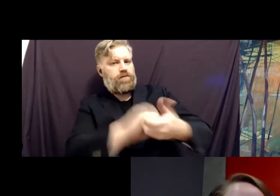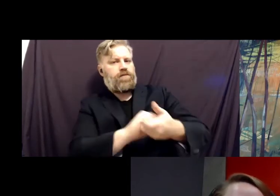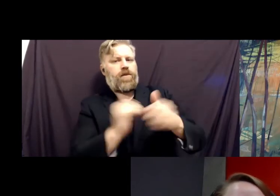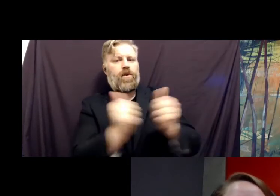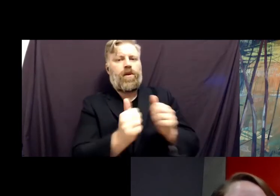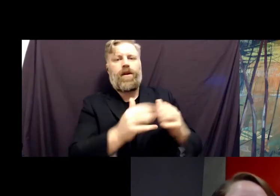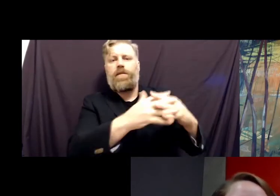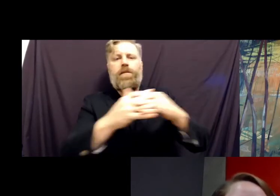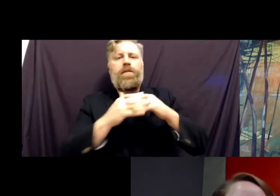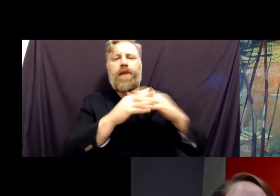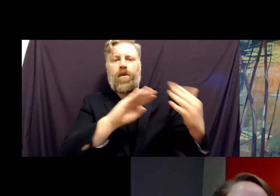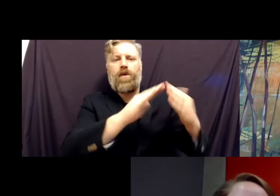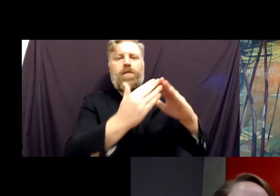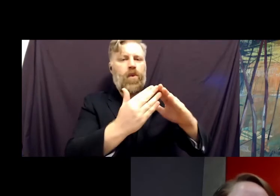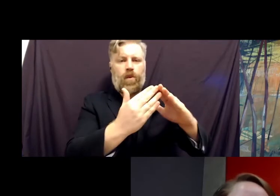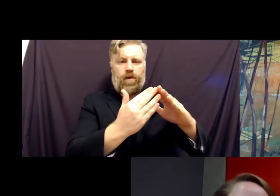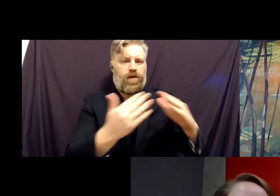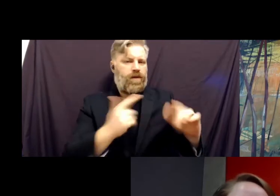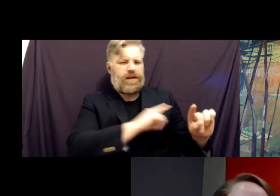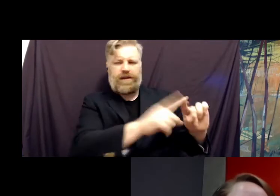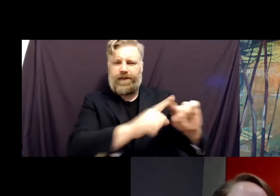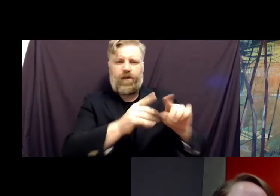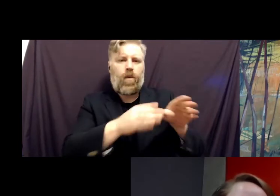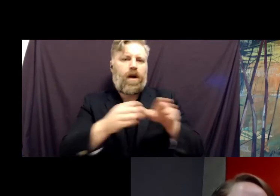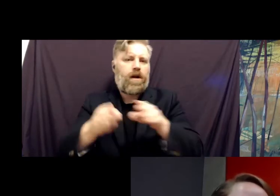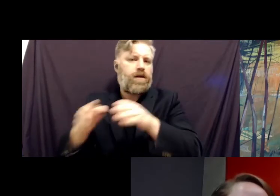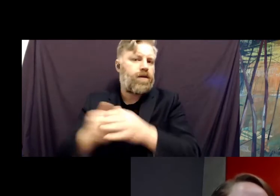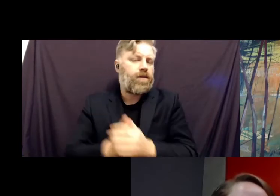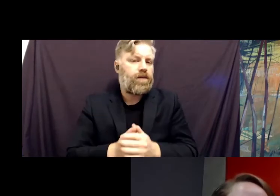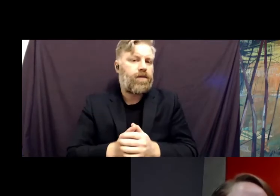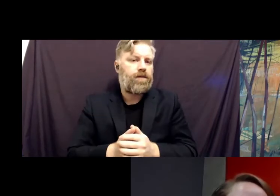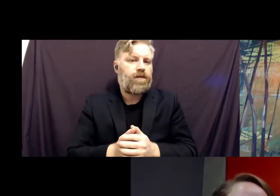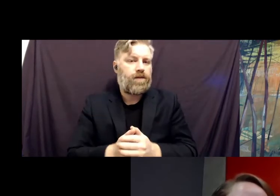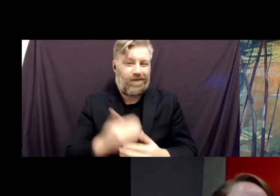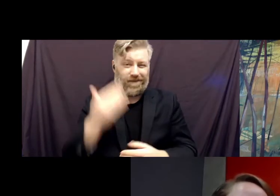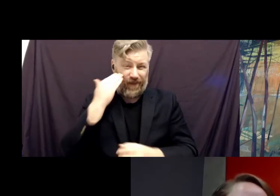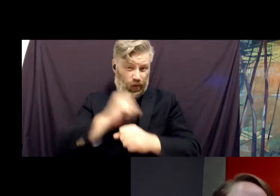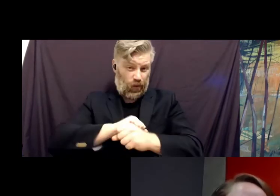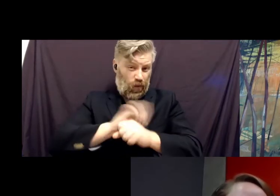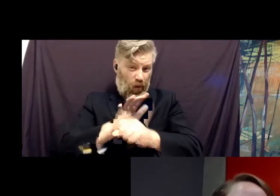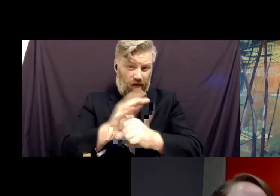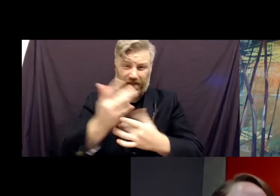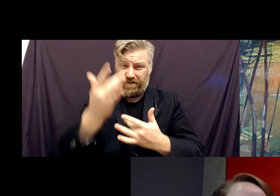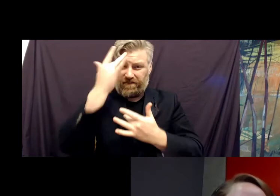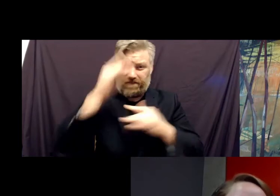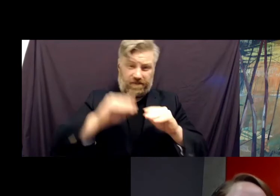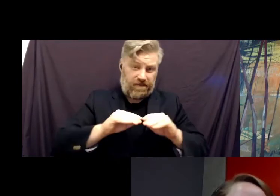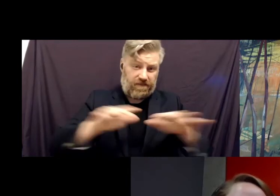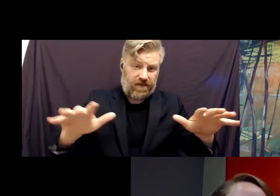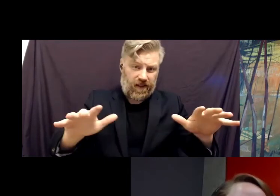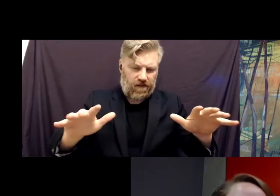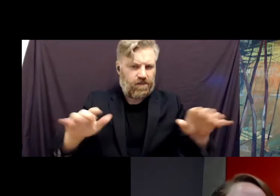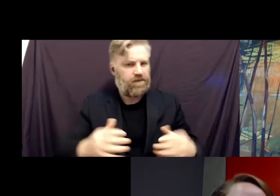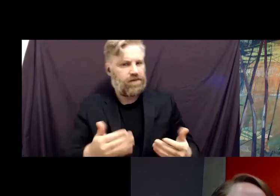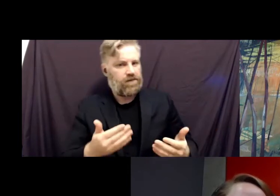community in so many ways. The corona pandemic shows that we can only